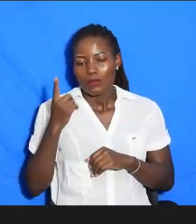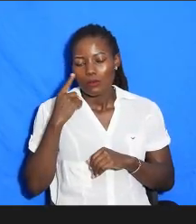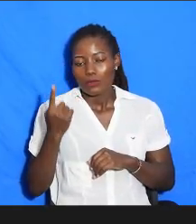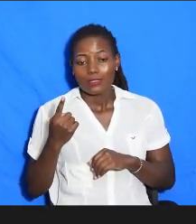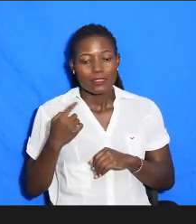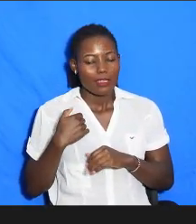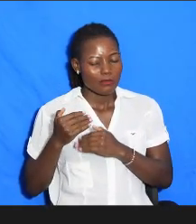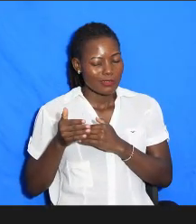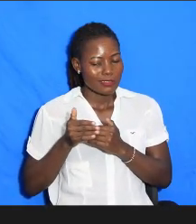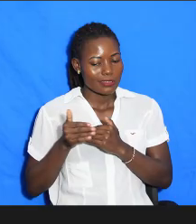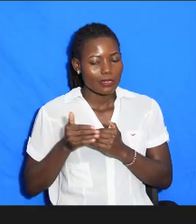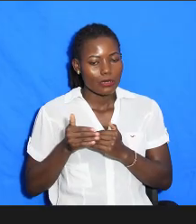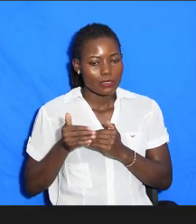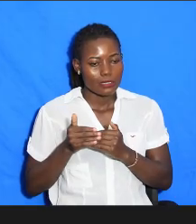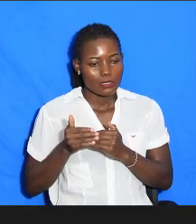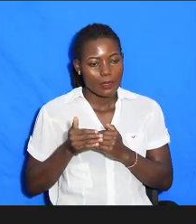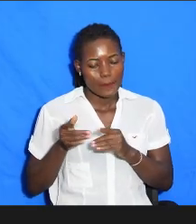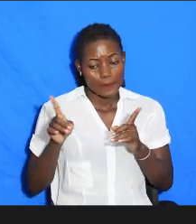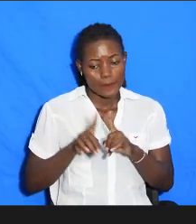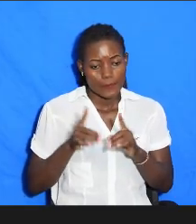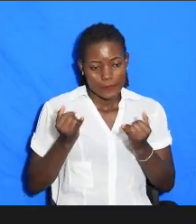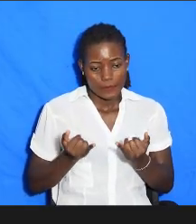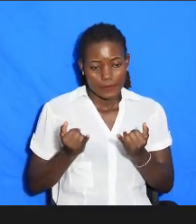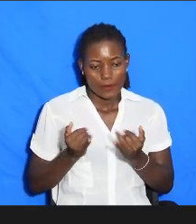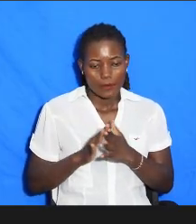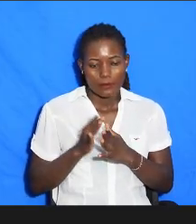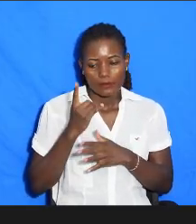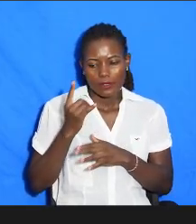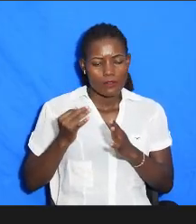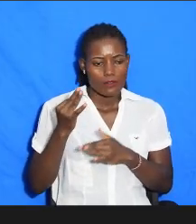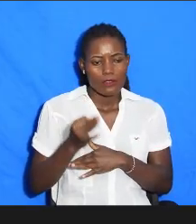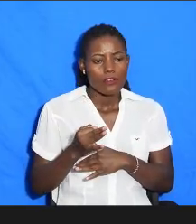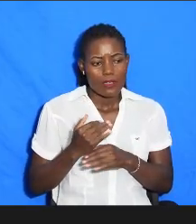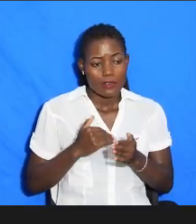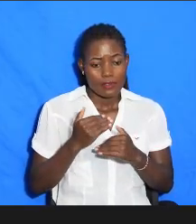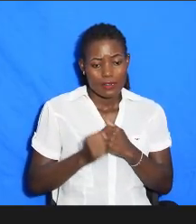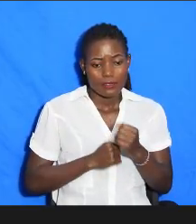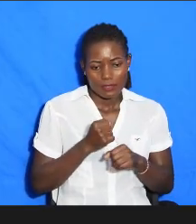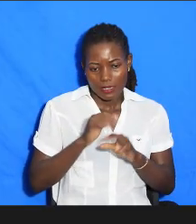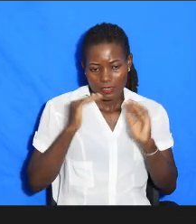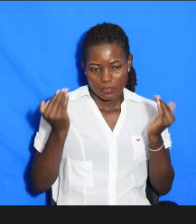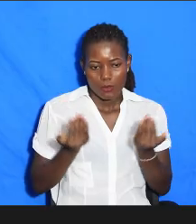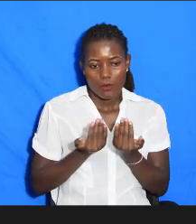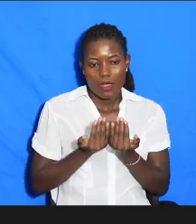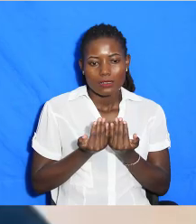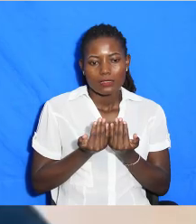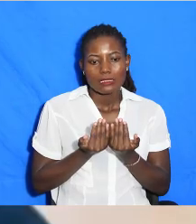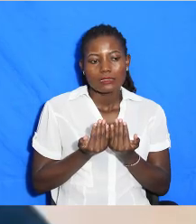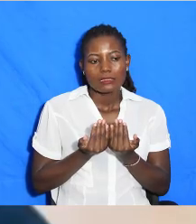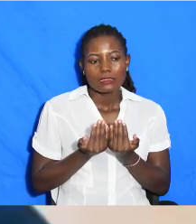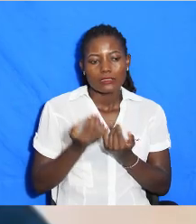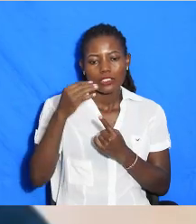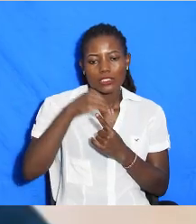was this close making it. And now looking forward, I'm like, oh, since next day is World Championships in Tokyo, I'm